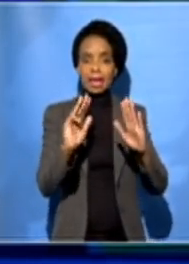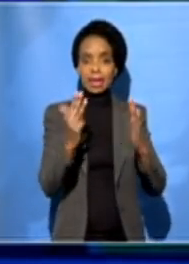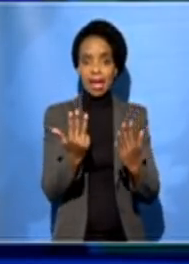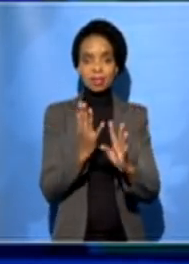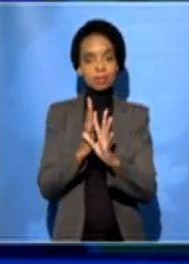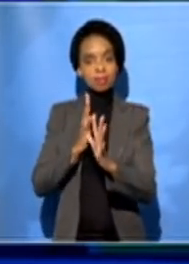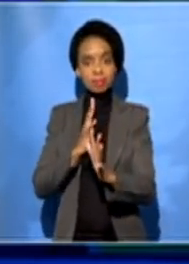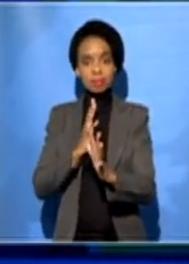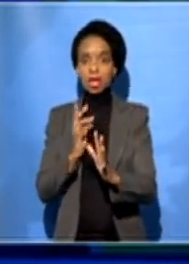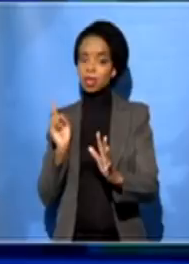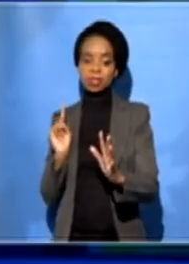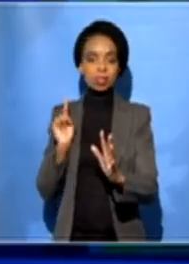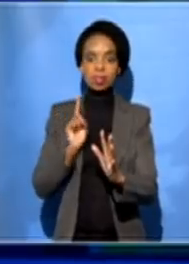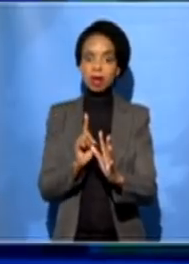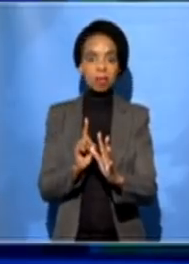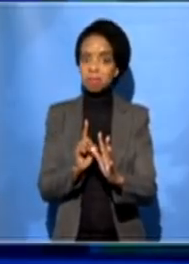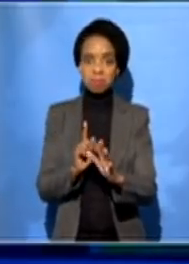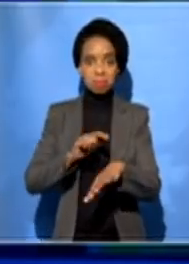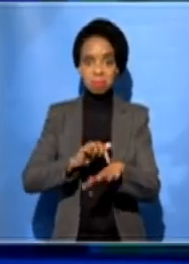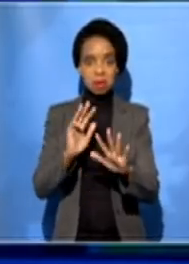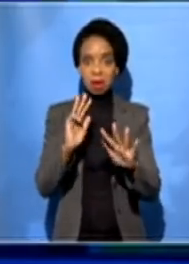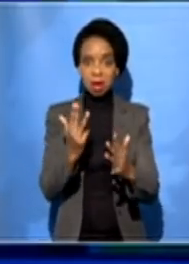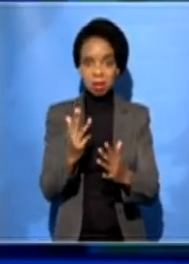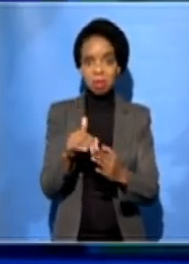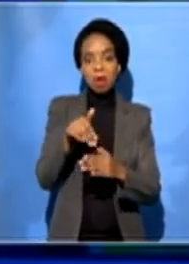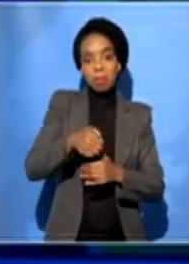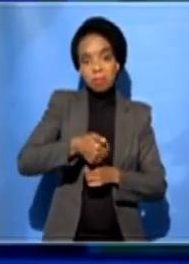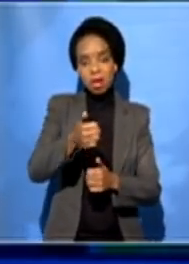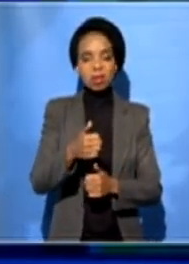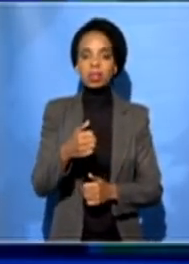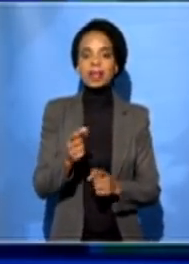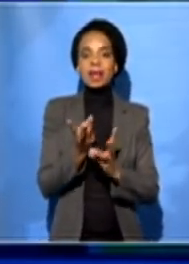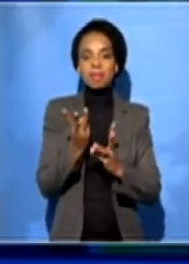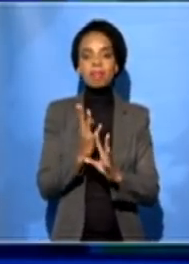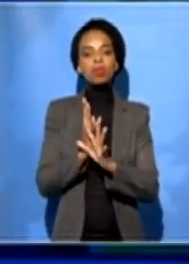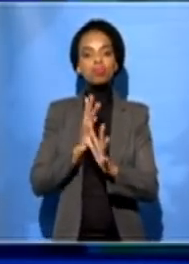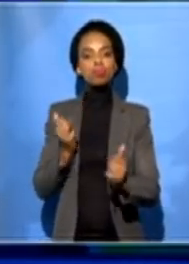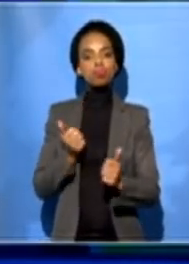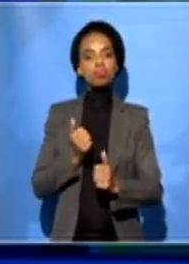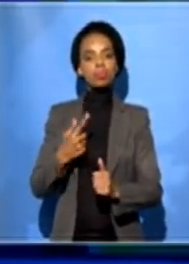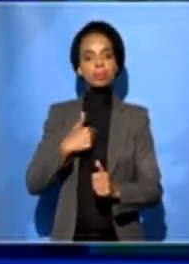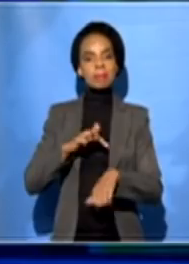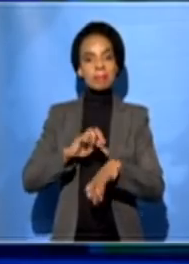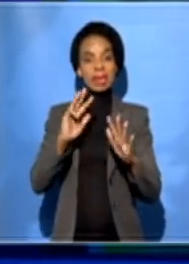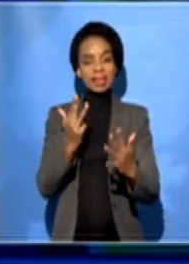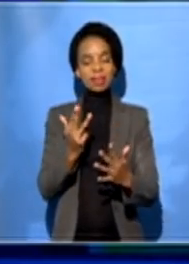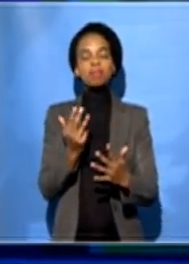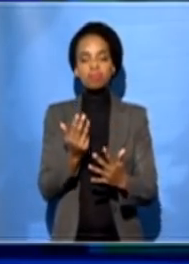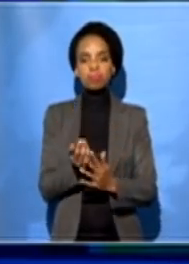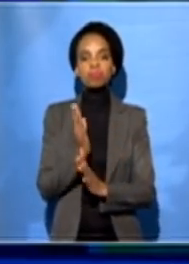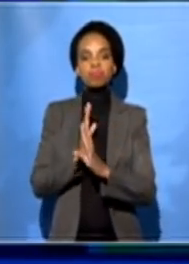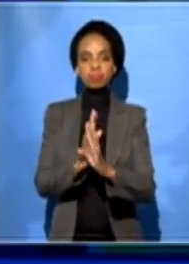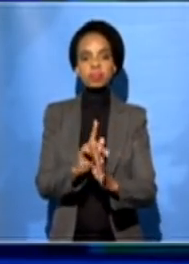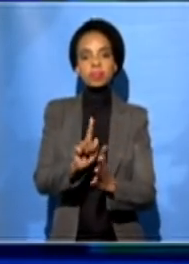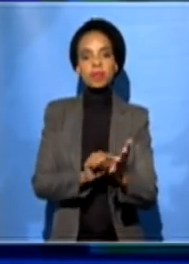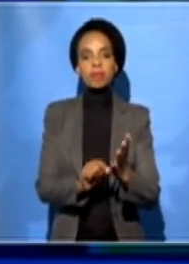o'clock, they're not going to turn you away. Those that are in the queue by 9 o'clock are then able to vote. You still have an hour and 45 minutes